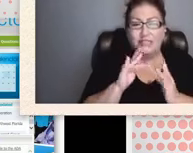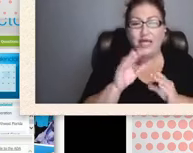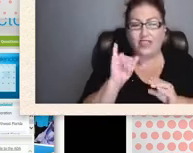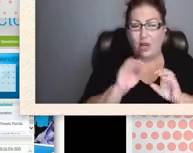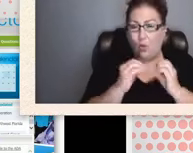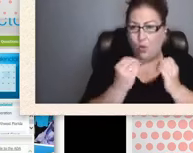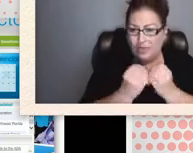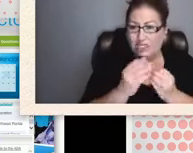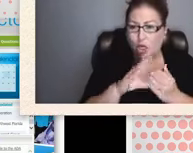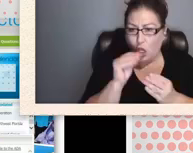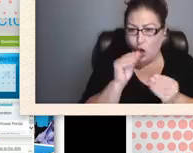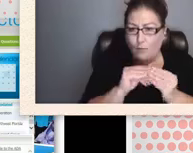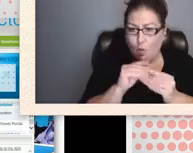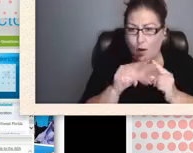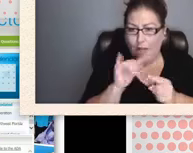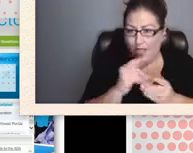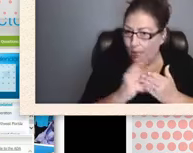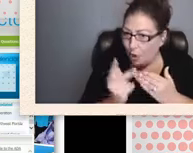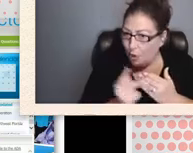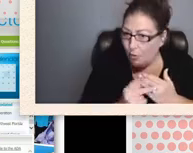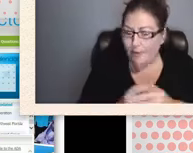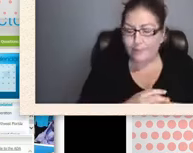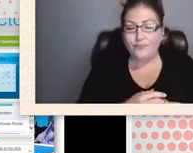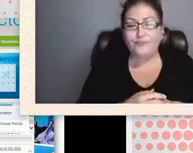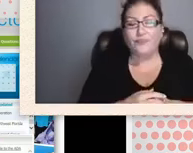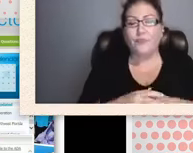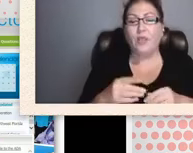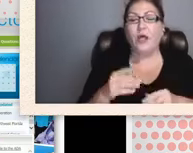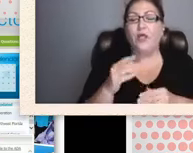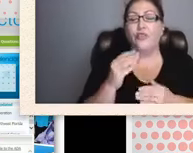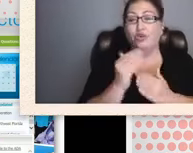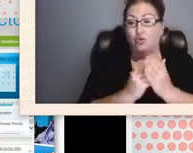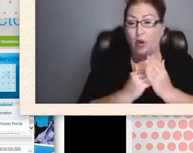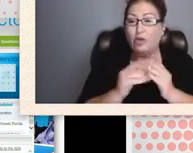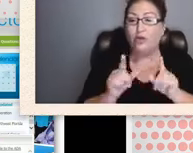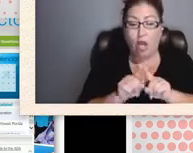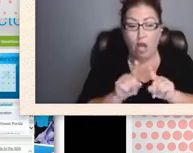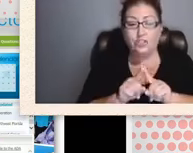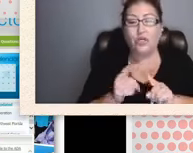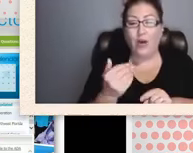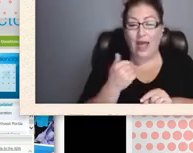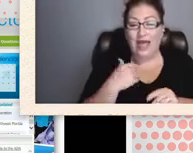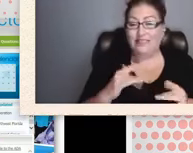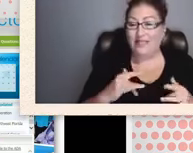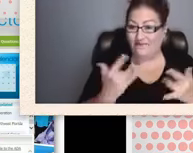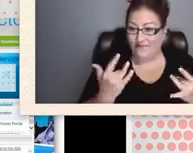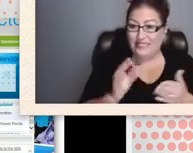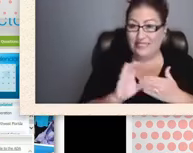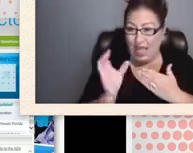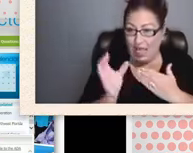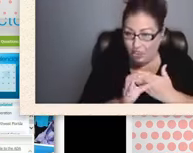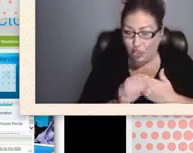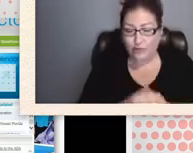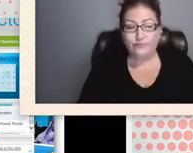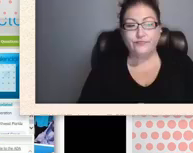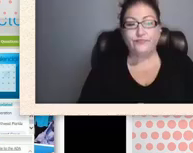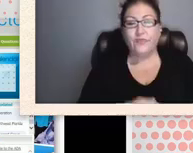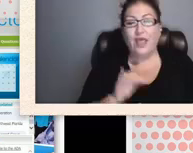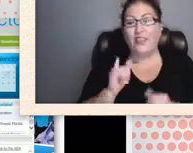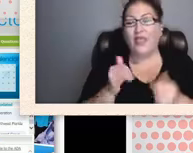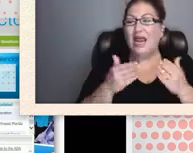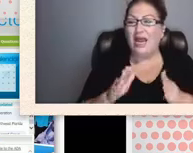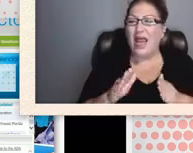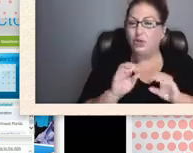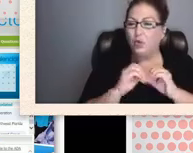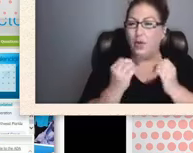learn more about that program. The directory also features an events calendar, which allows organizations